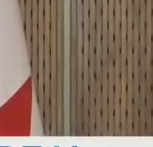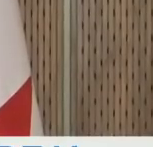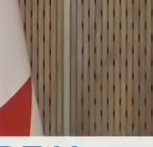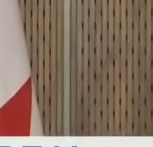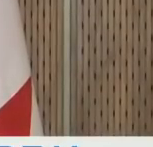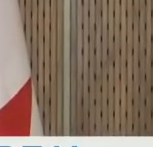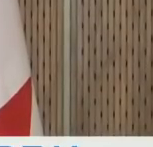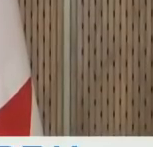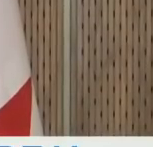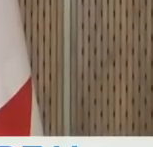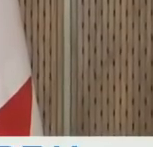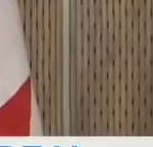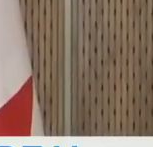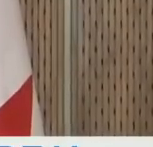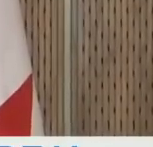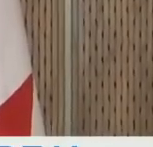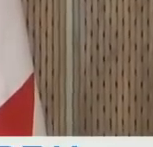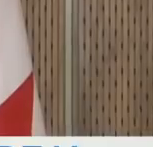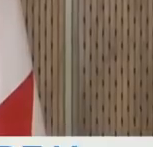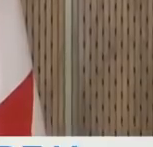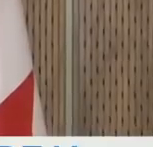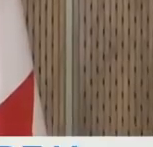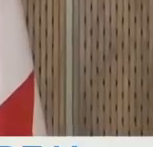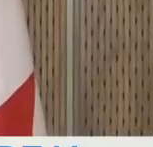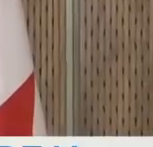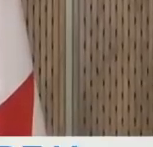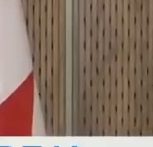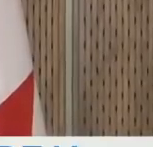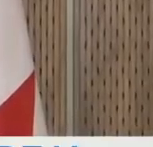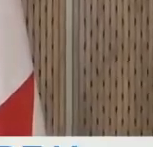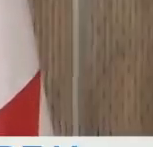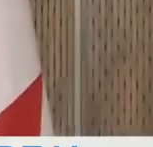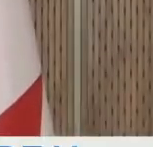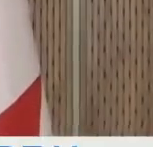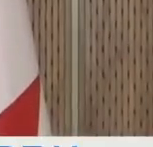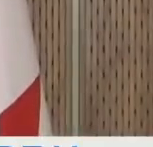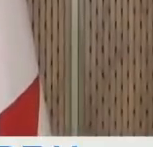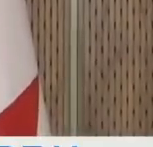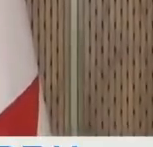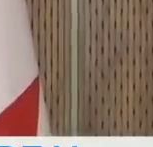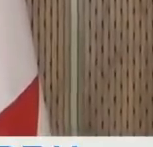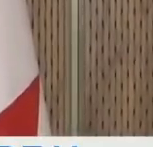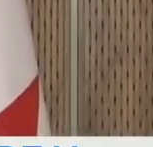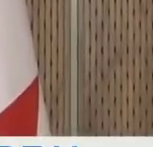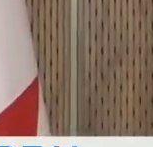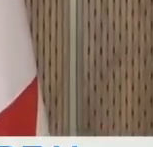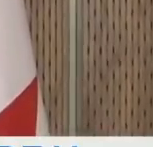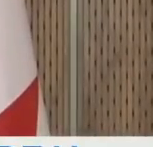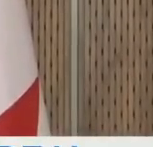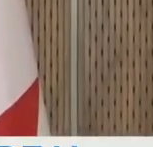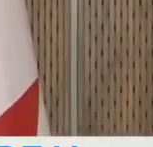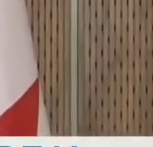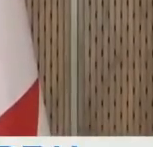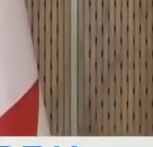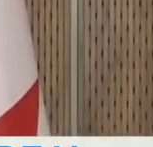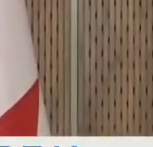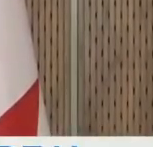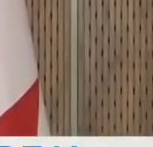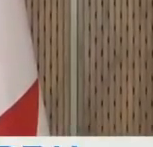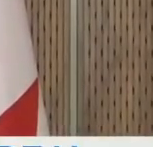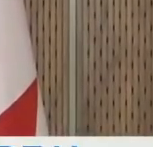reality, while seniors suffered in isolation. The federal government had the backs of Canadians, and